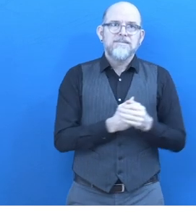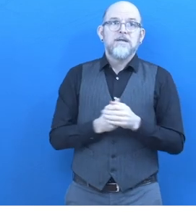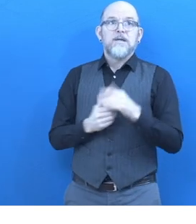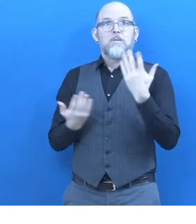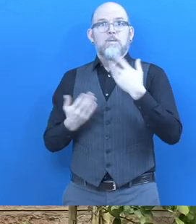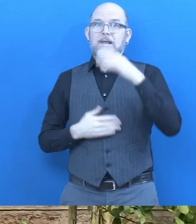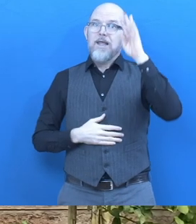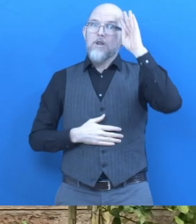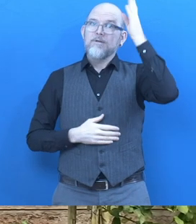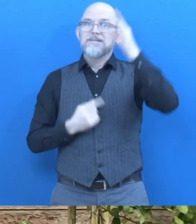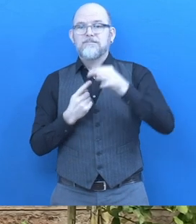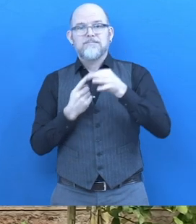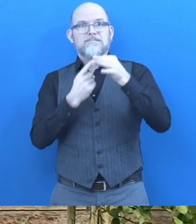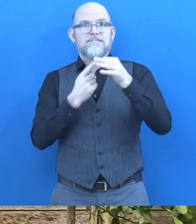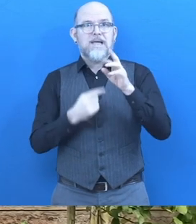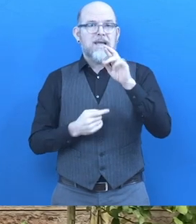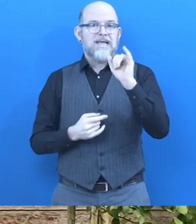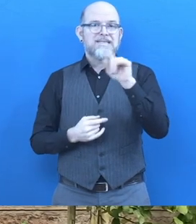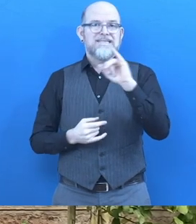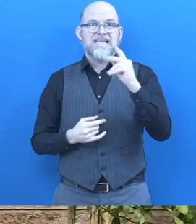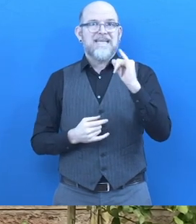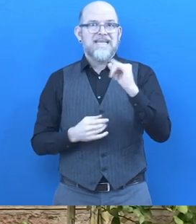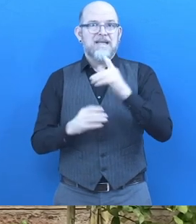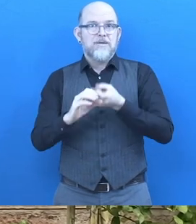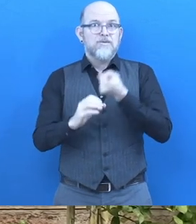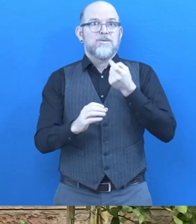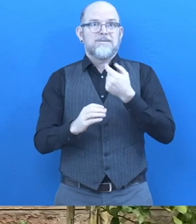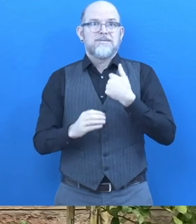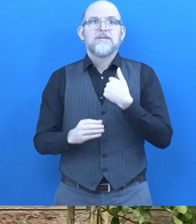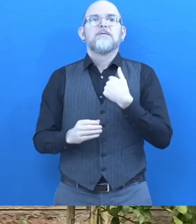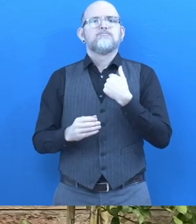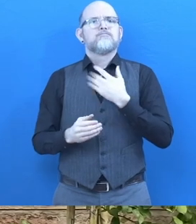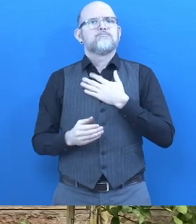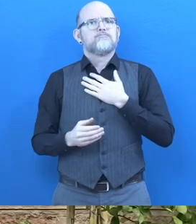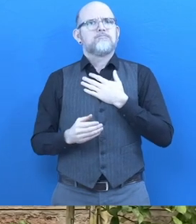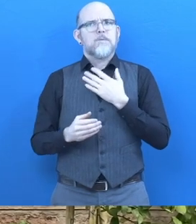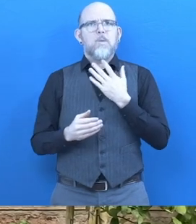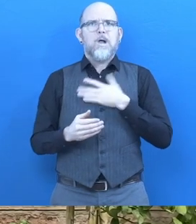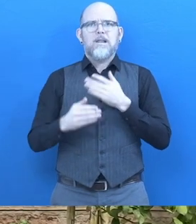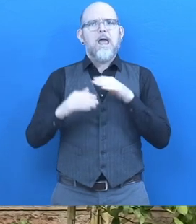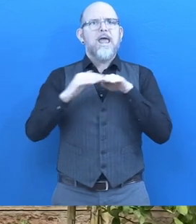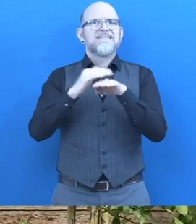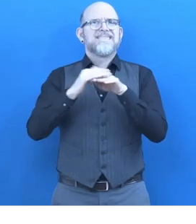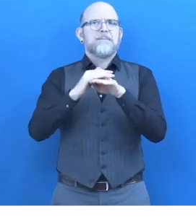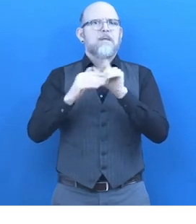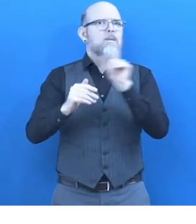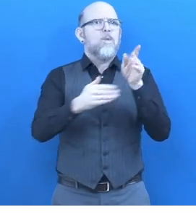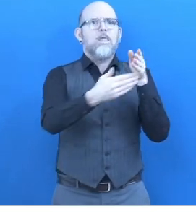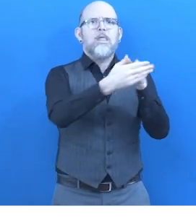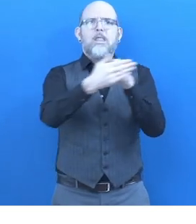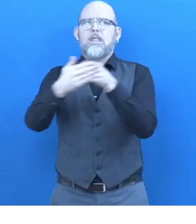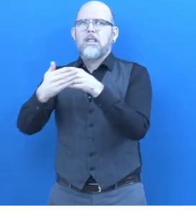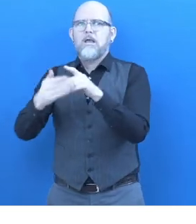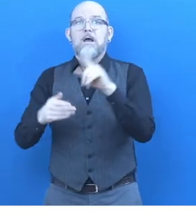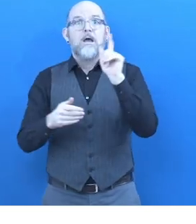Source? We break the barriers of access to information for persons with disability at a low cost. What is next